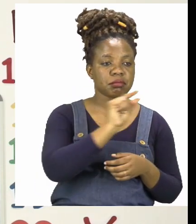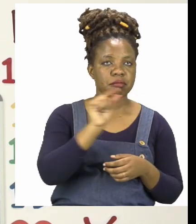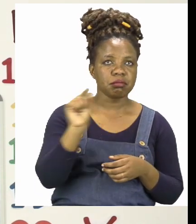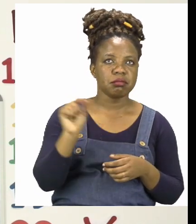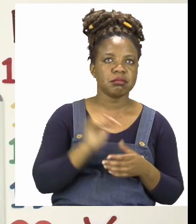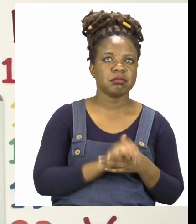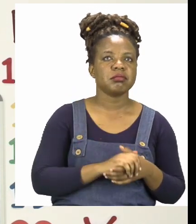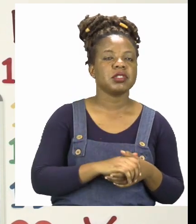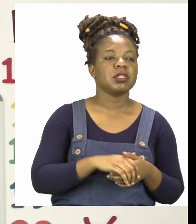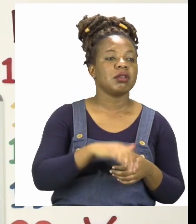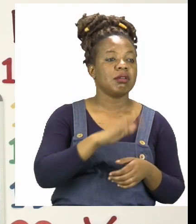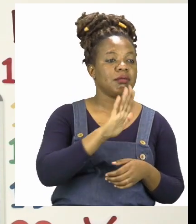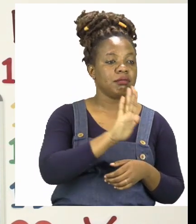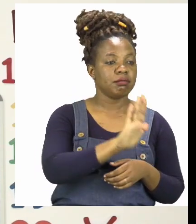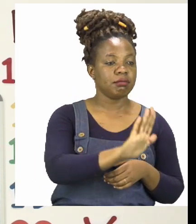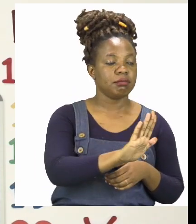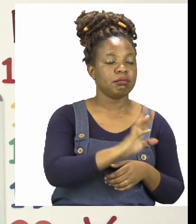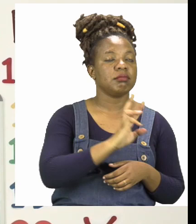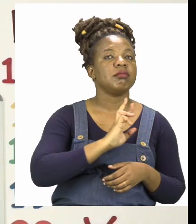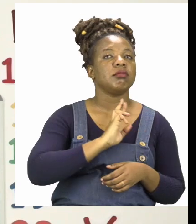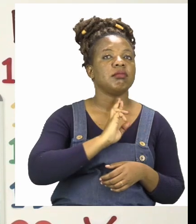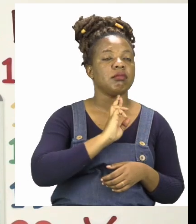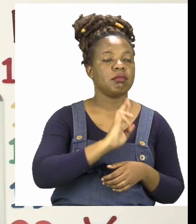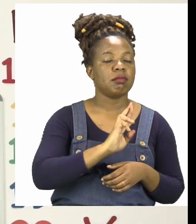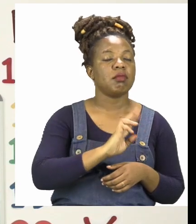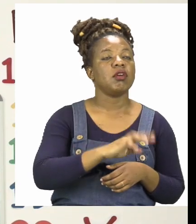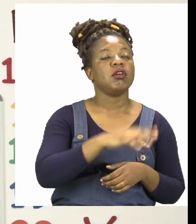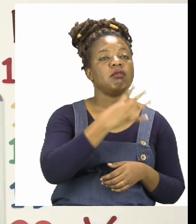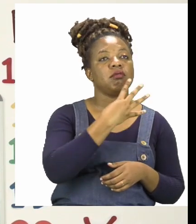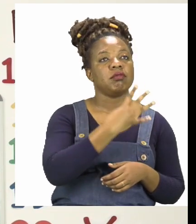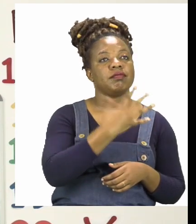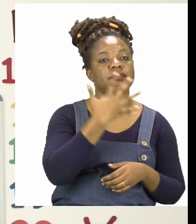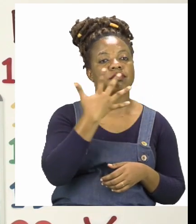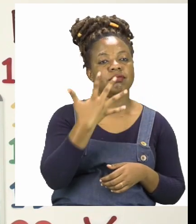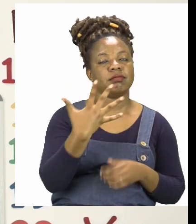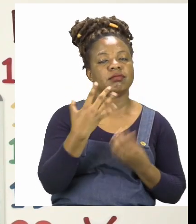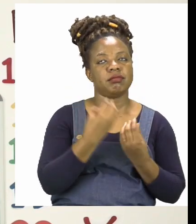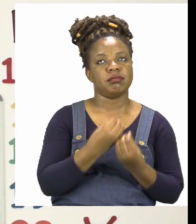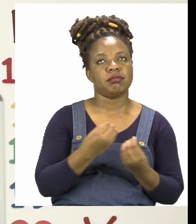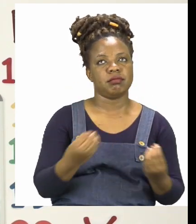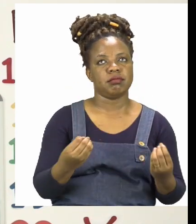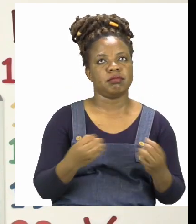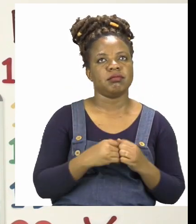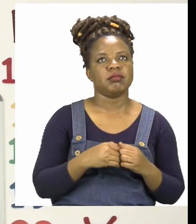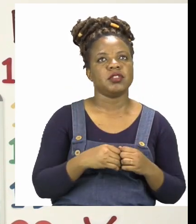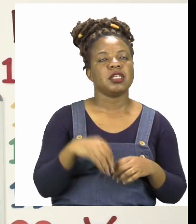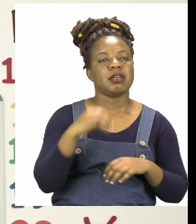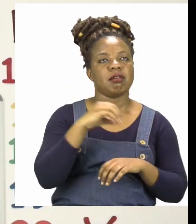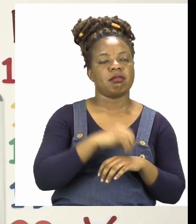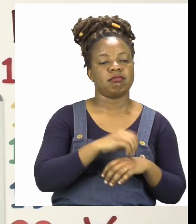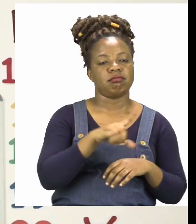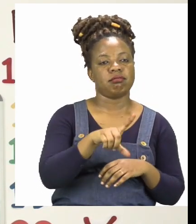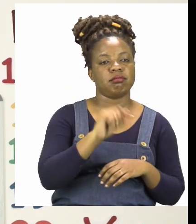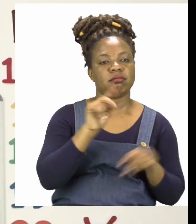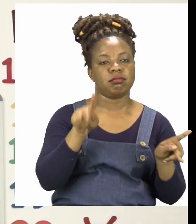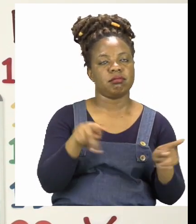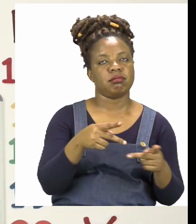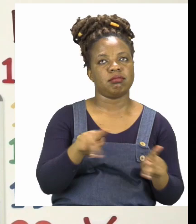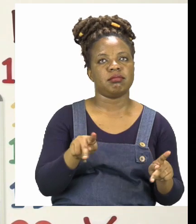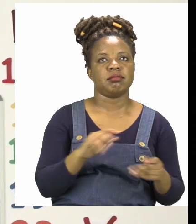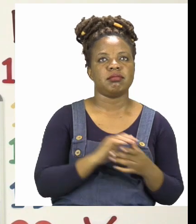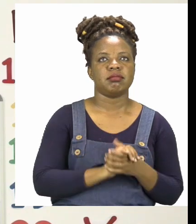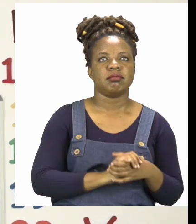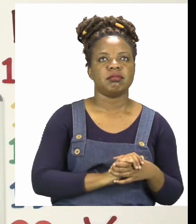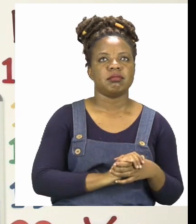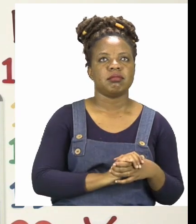there are 45 children at the party. Now, I want you